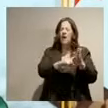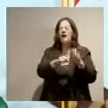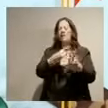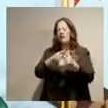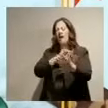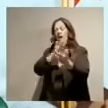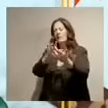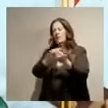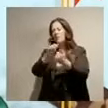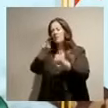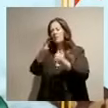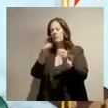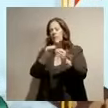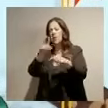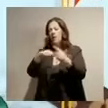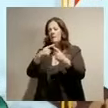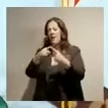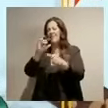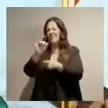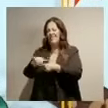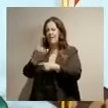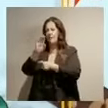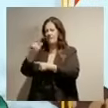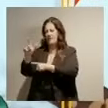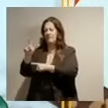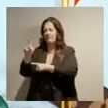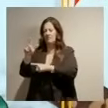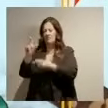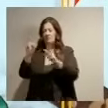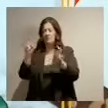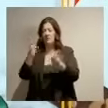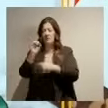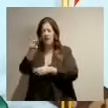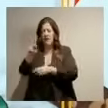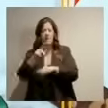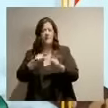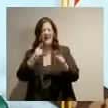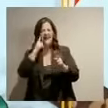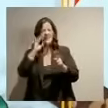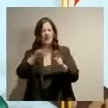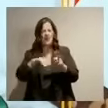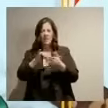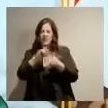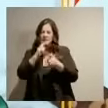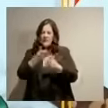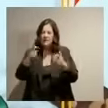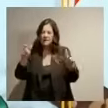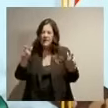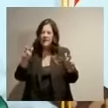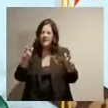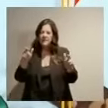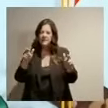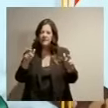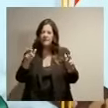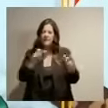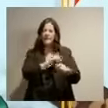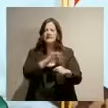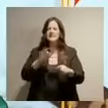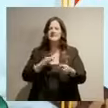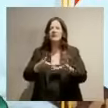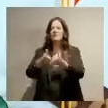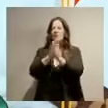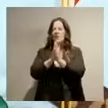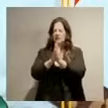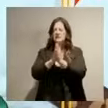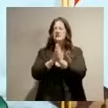to CARB's relationship to that bill in terms of staffing. I think there was a big staffing request. We think they can find those resources to achieve